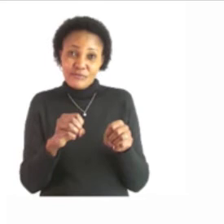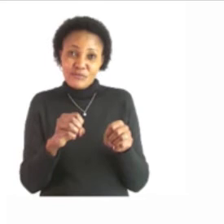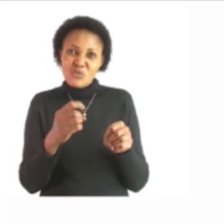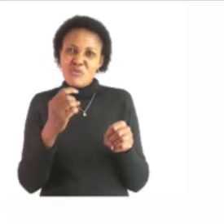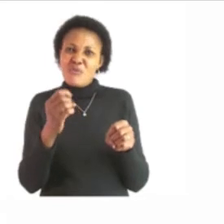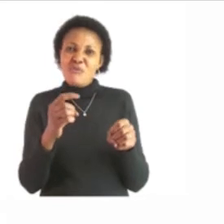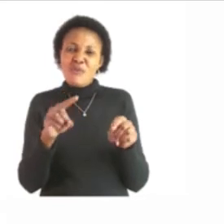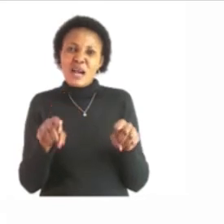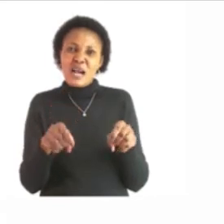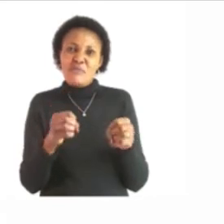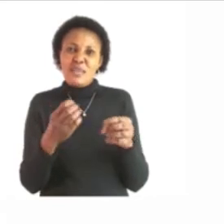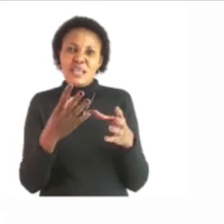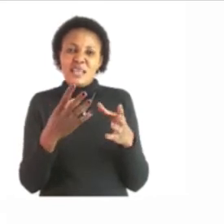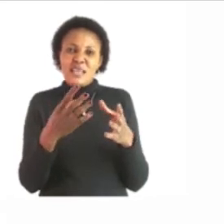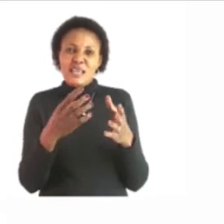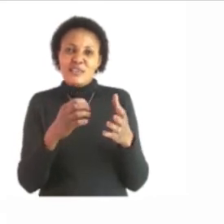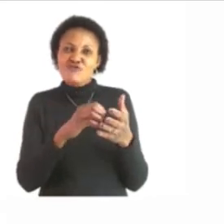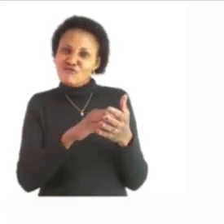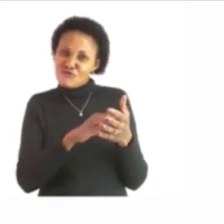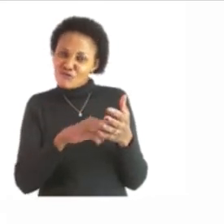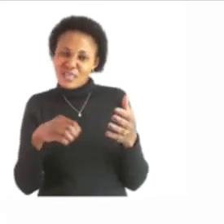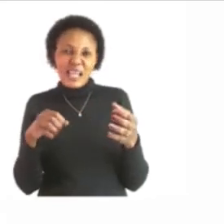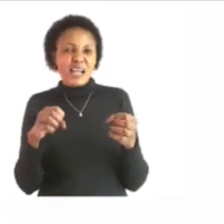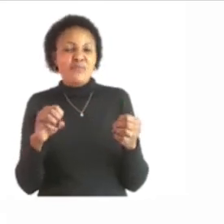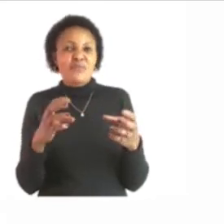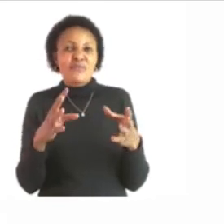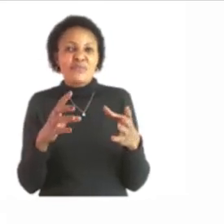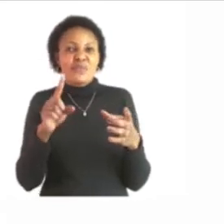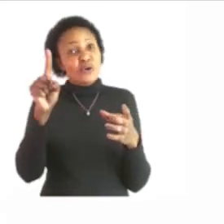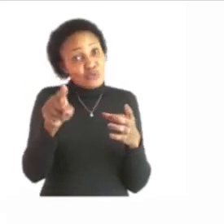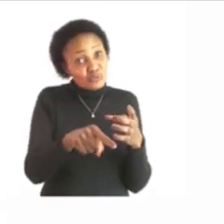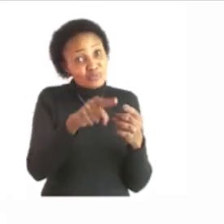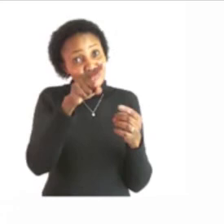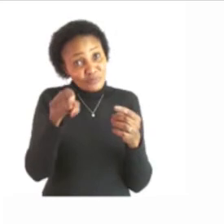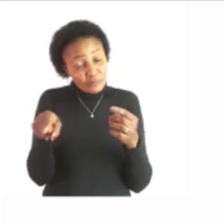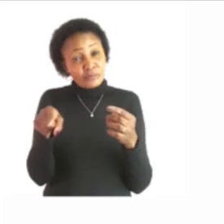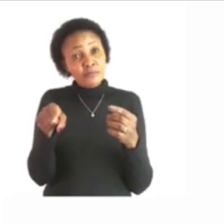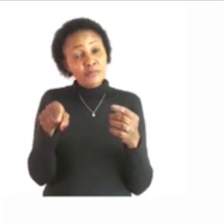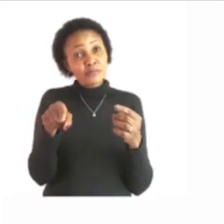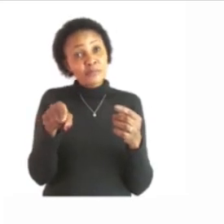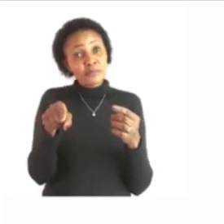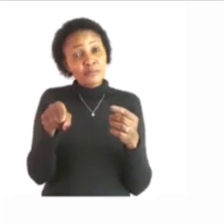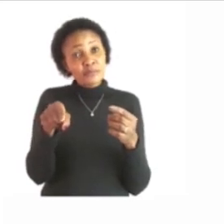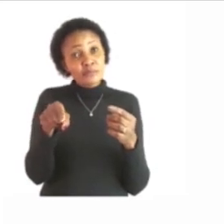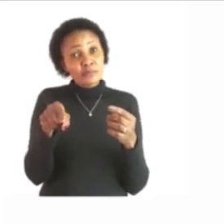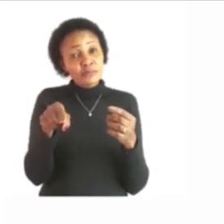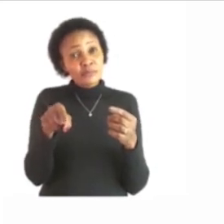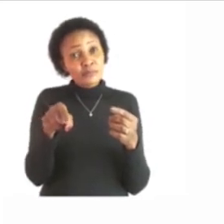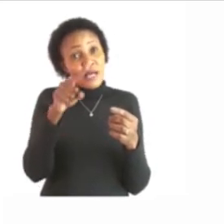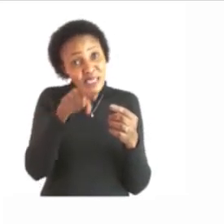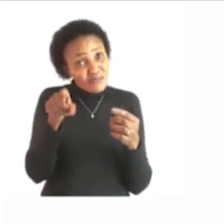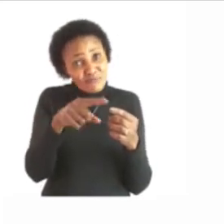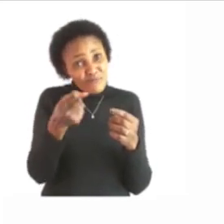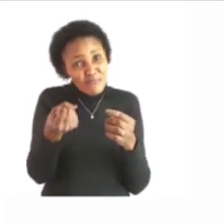balloon. And if you take away that hot air balloon, cross it out. Cross out the hot air balloon. Have you crossed it